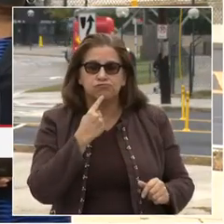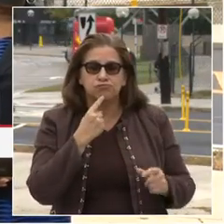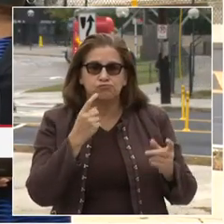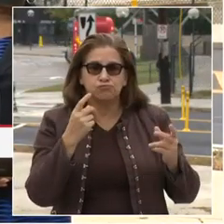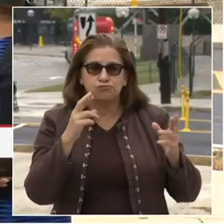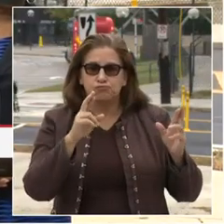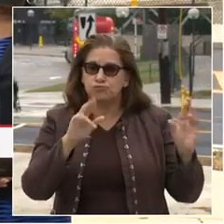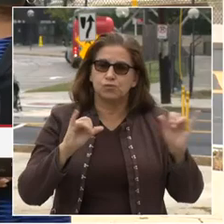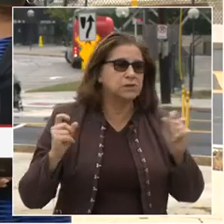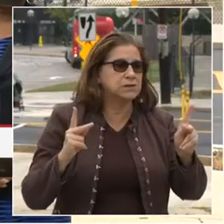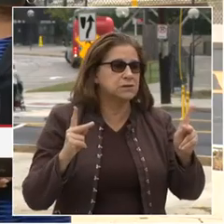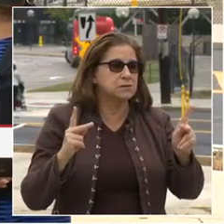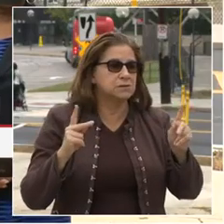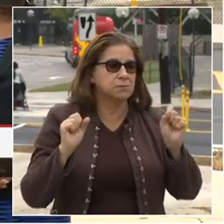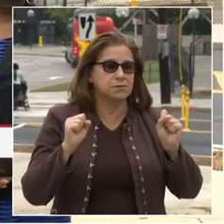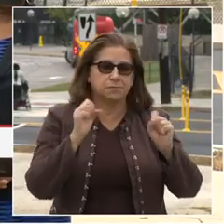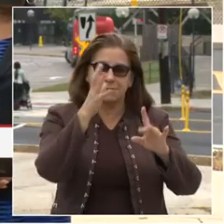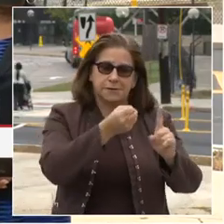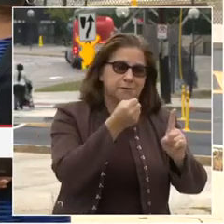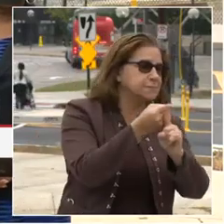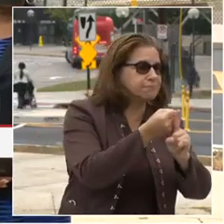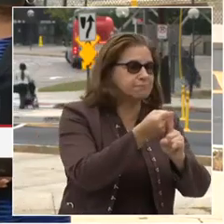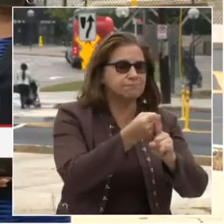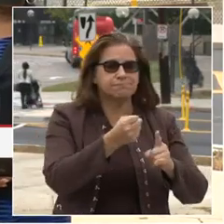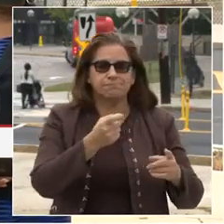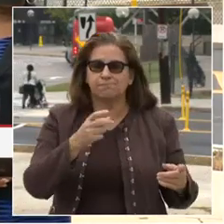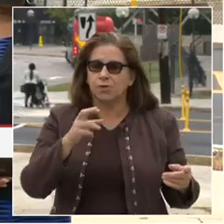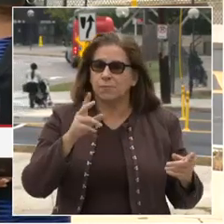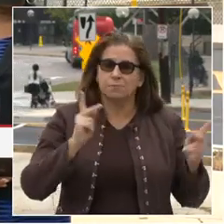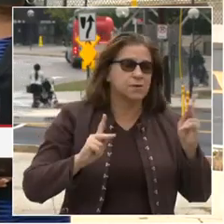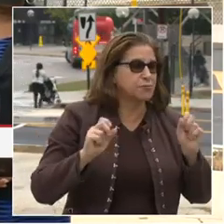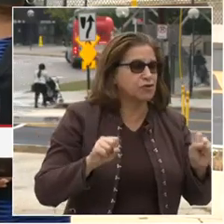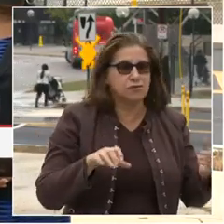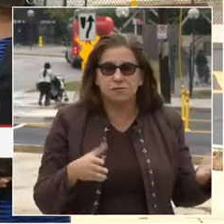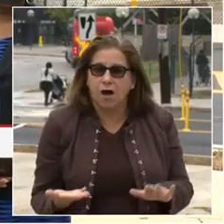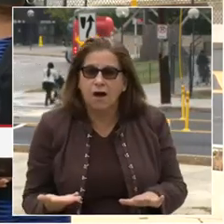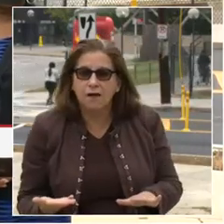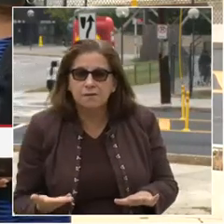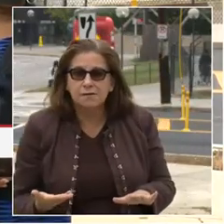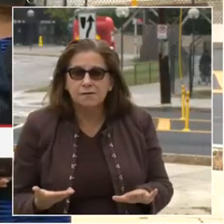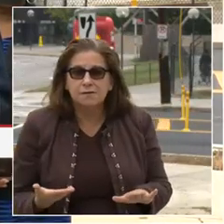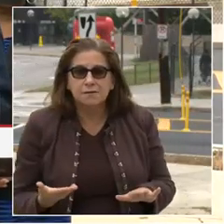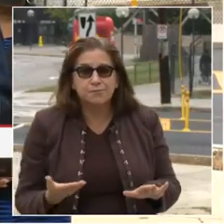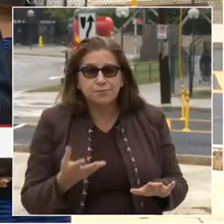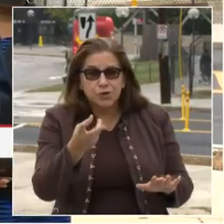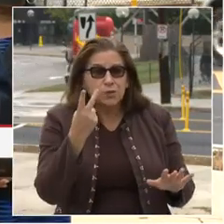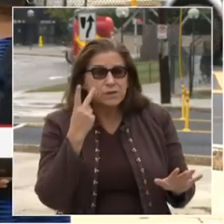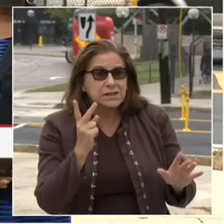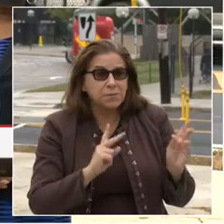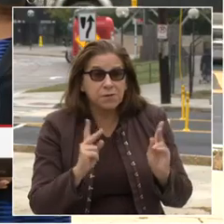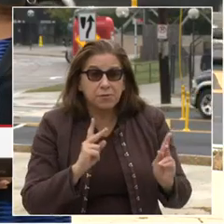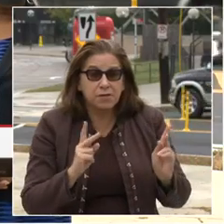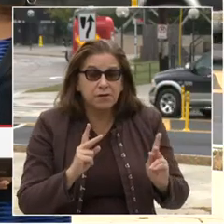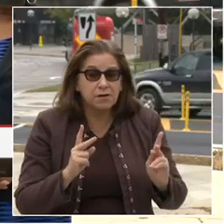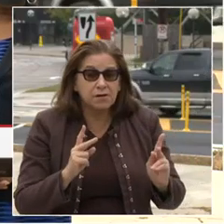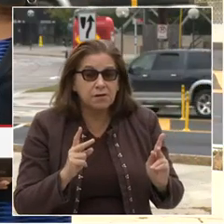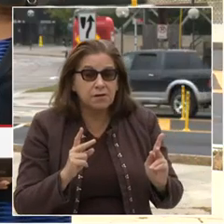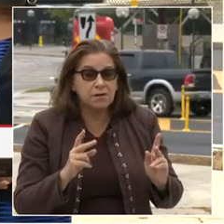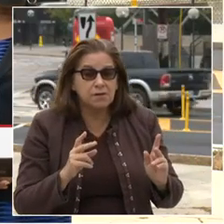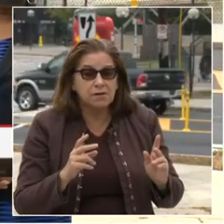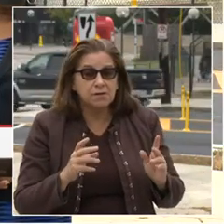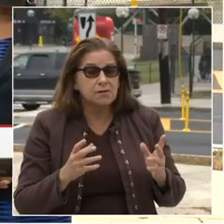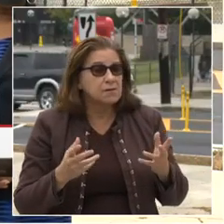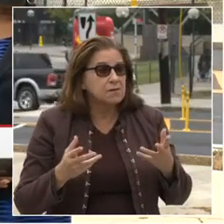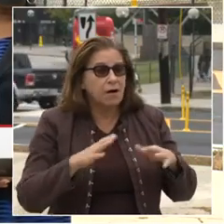die if there is a collision. And we all see it. We all see people racing through our streets,